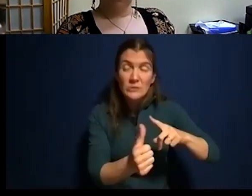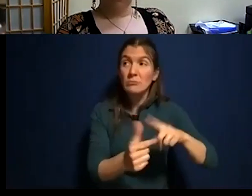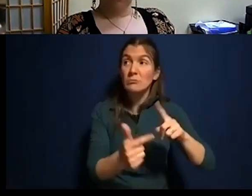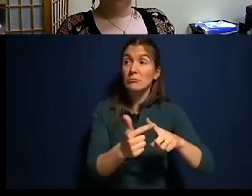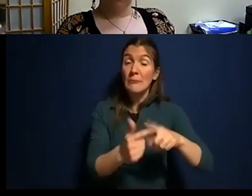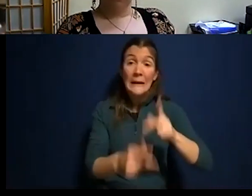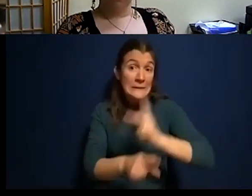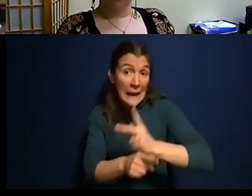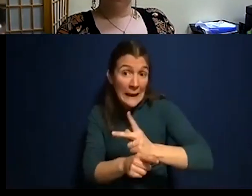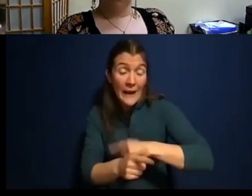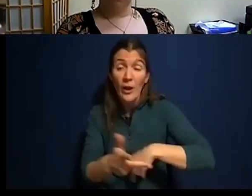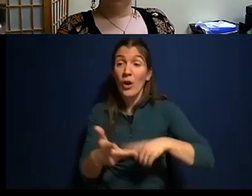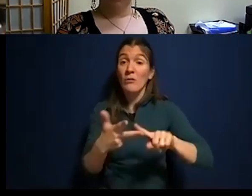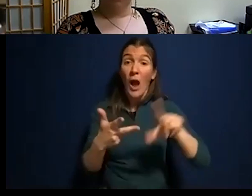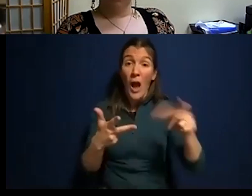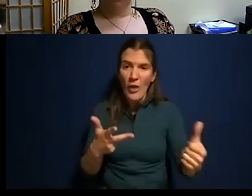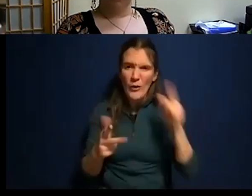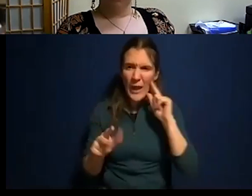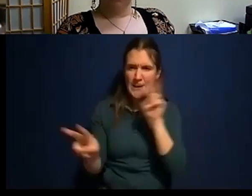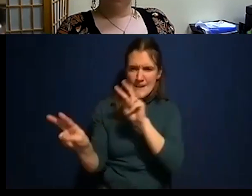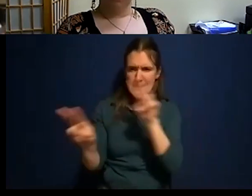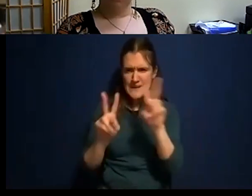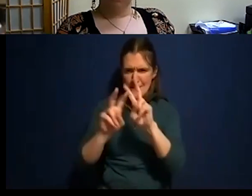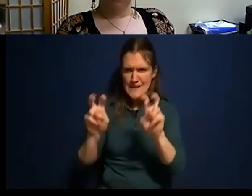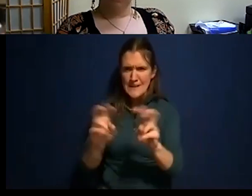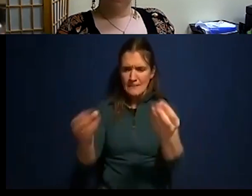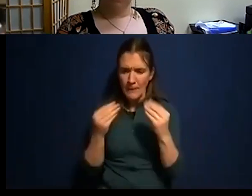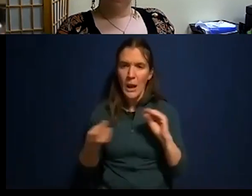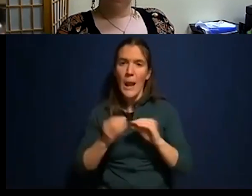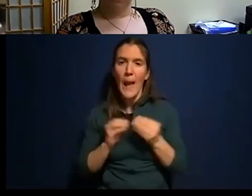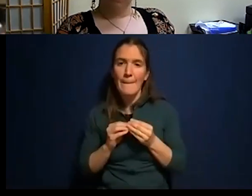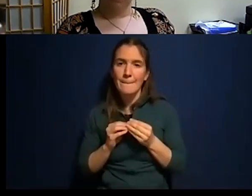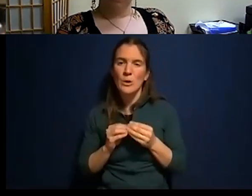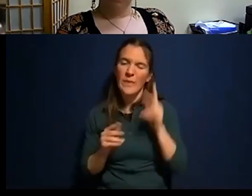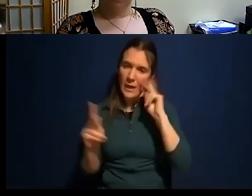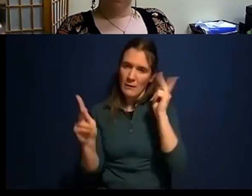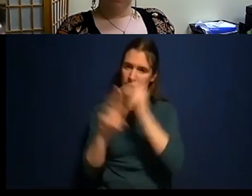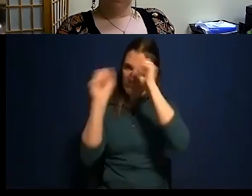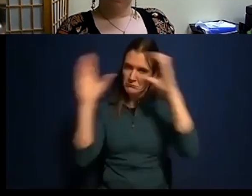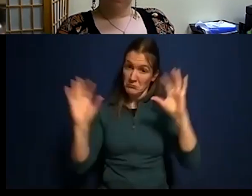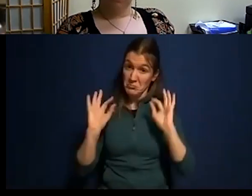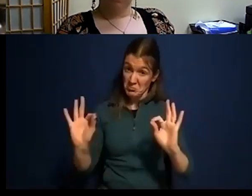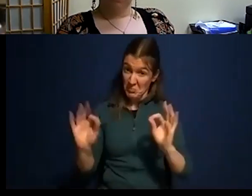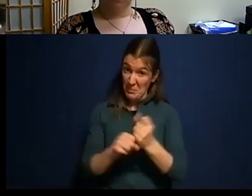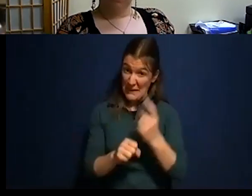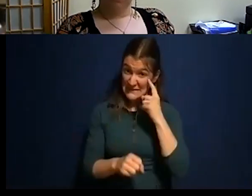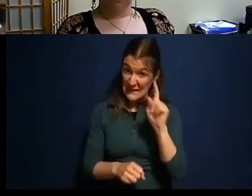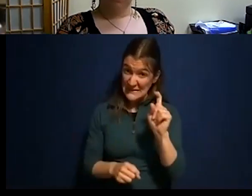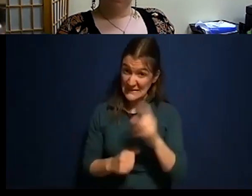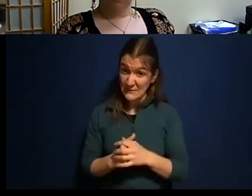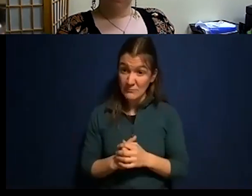on how much you need to spend and what you're looking at in that guy. Does that make any sense?